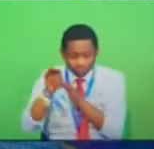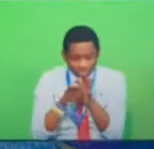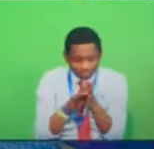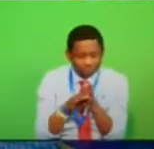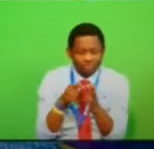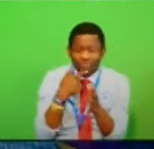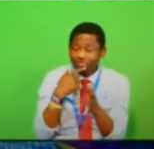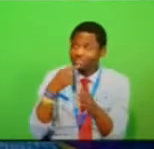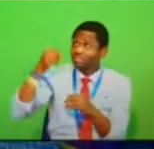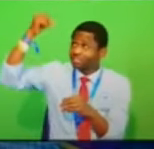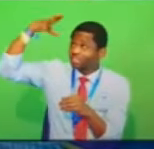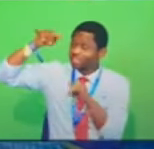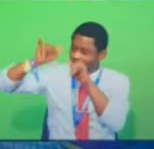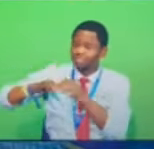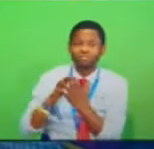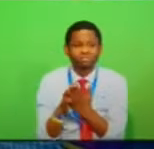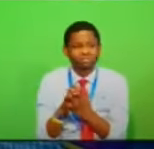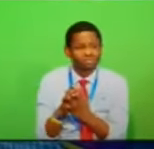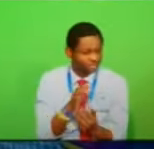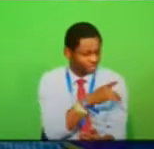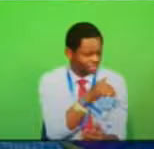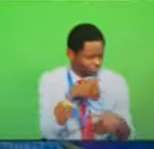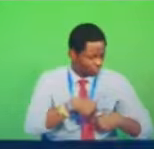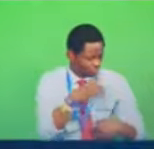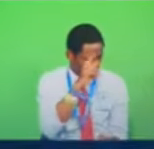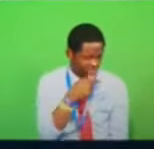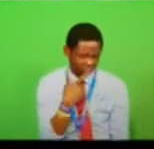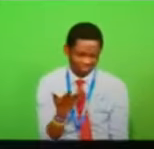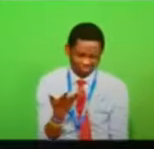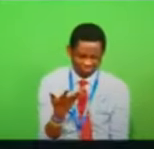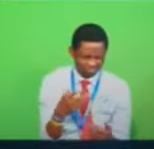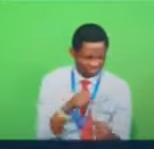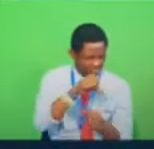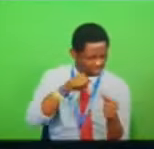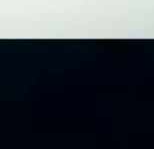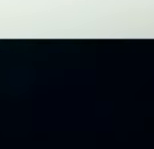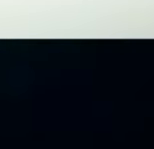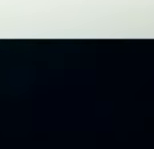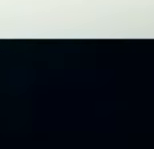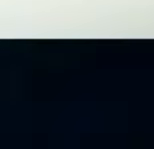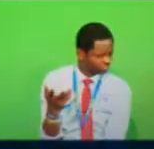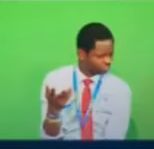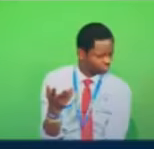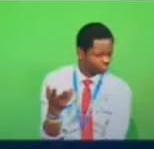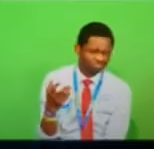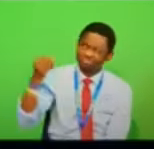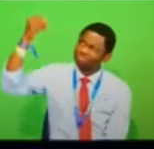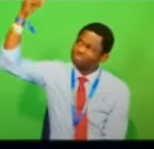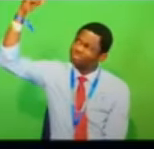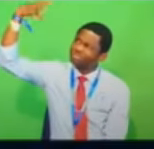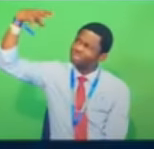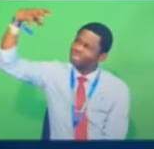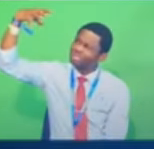sun stood still. And this young man says that according to the signs he has learned, the sun is